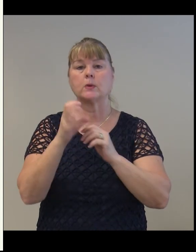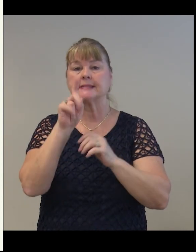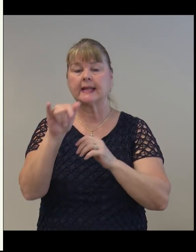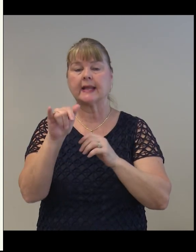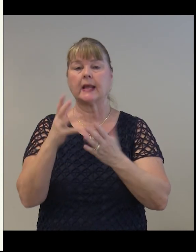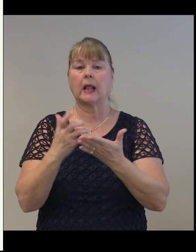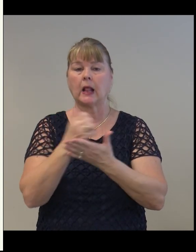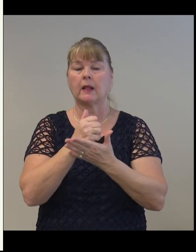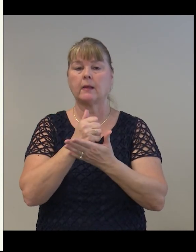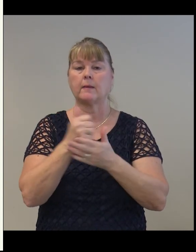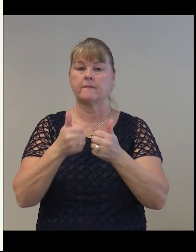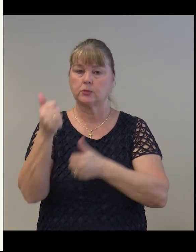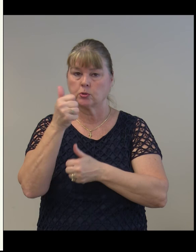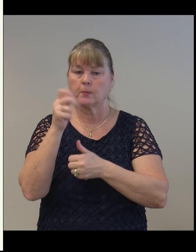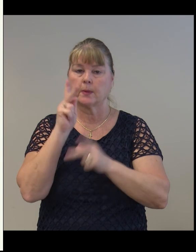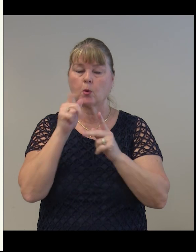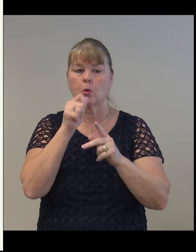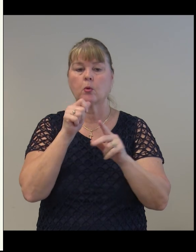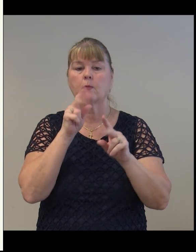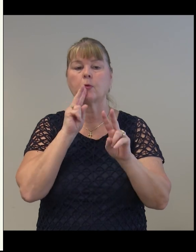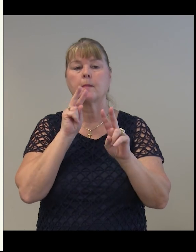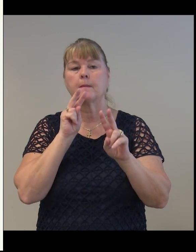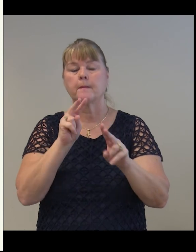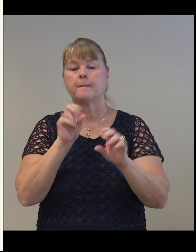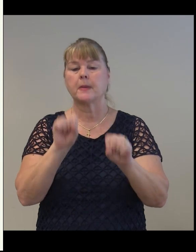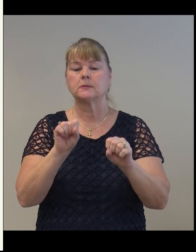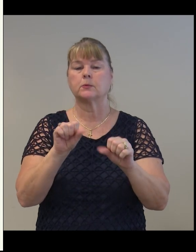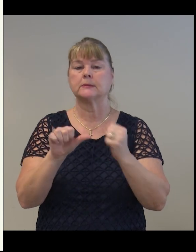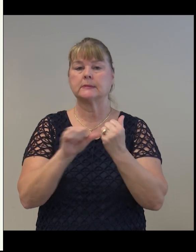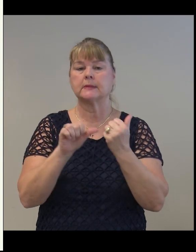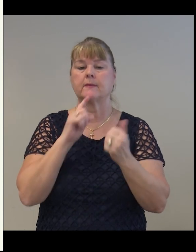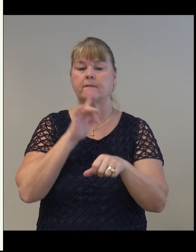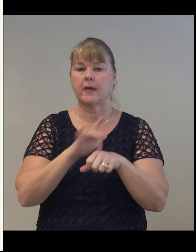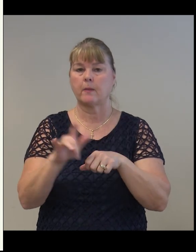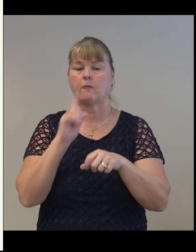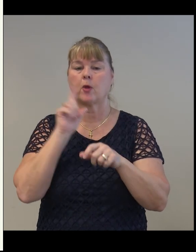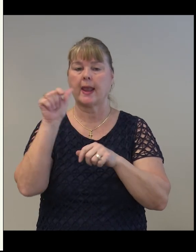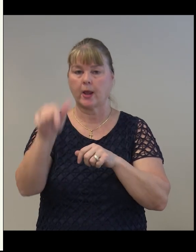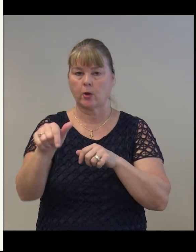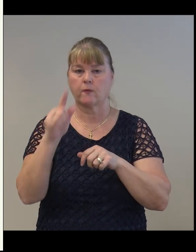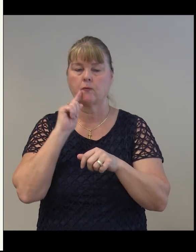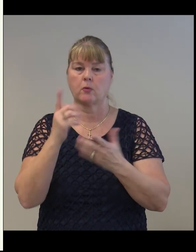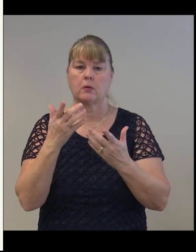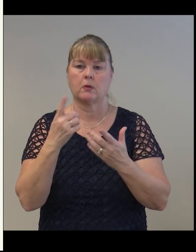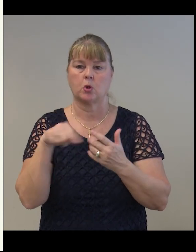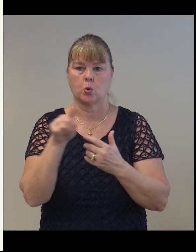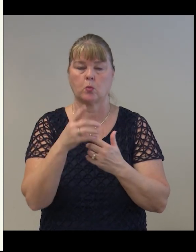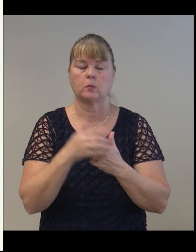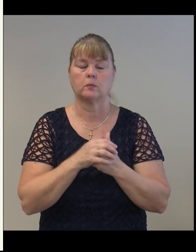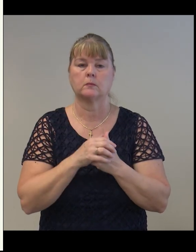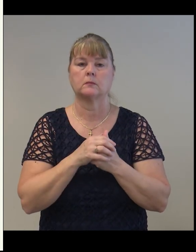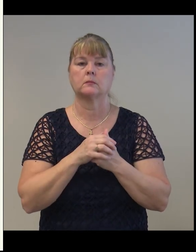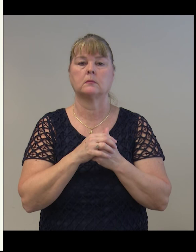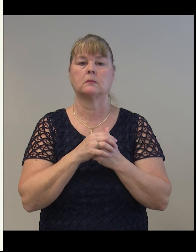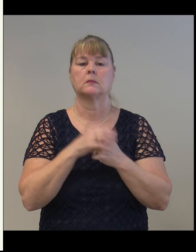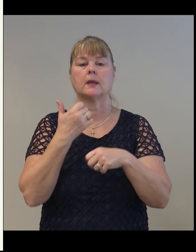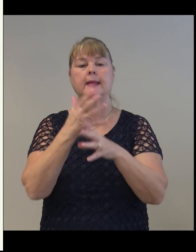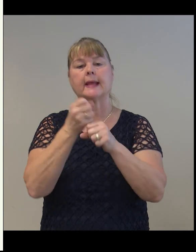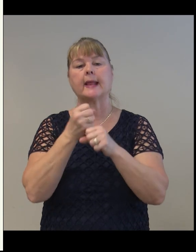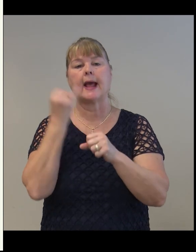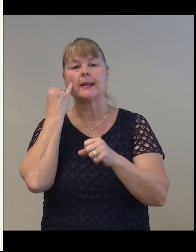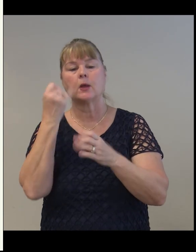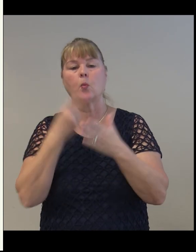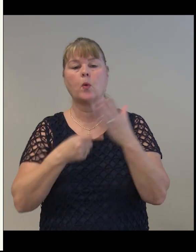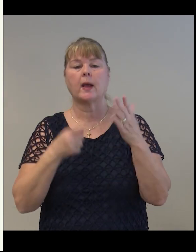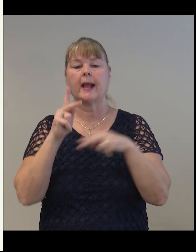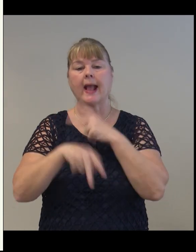officials that are collecting information about potential assistance that could become available later on down the road. So we're trying to get